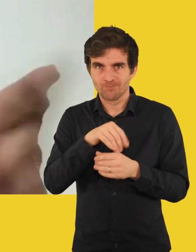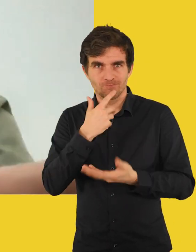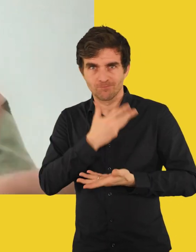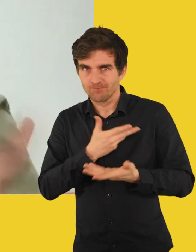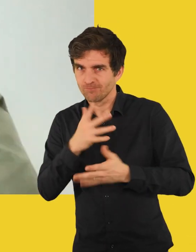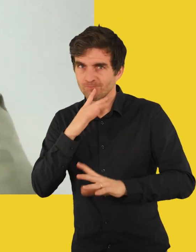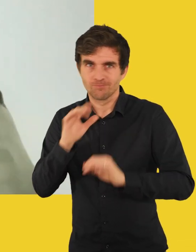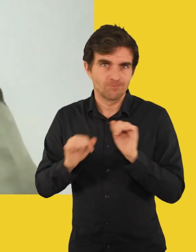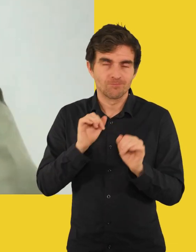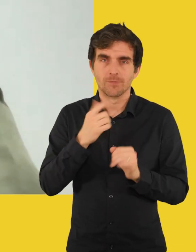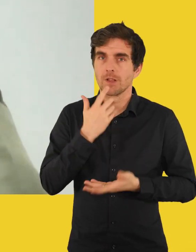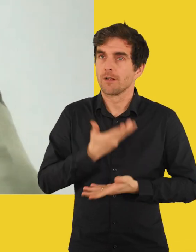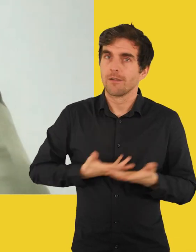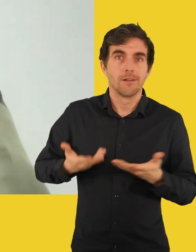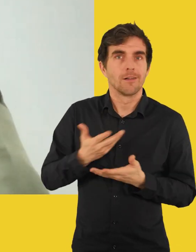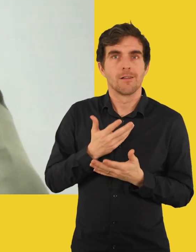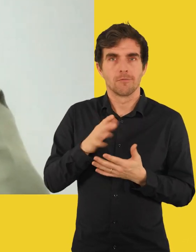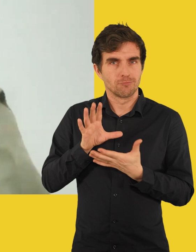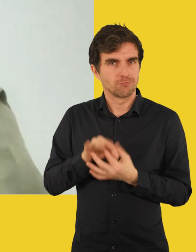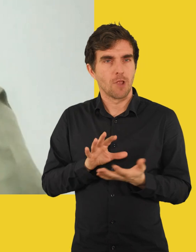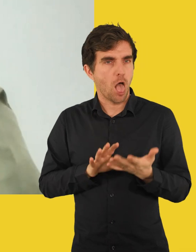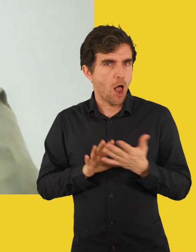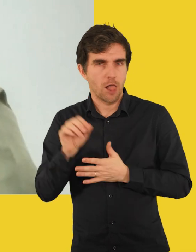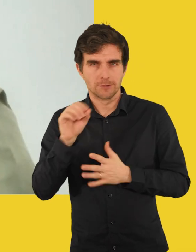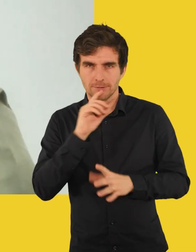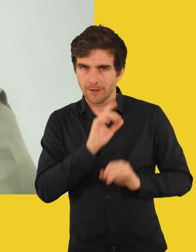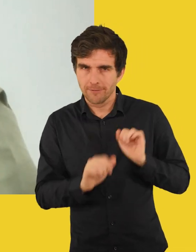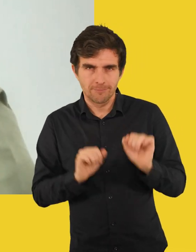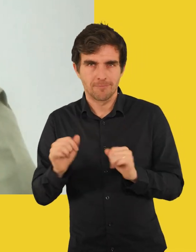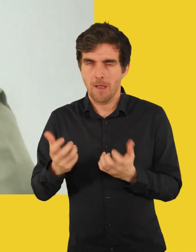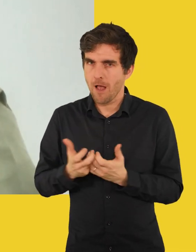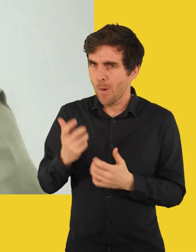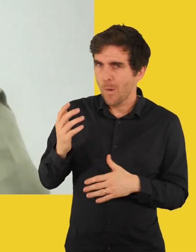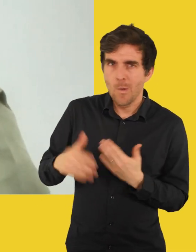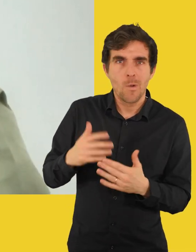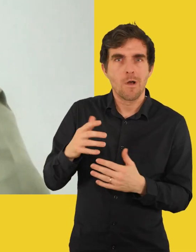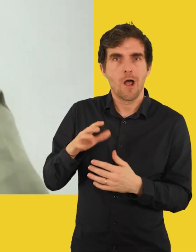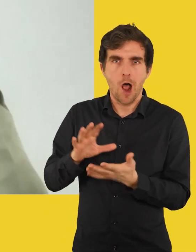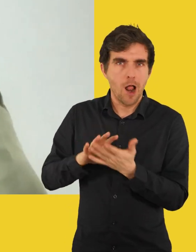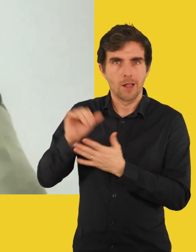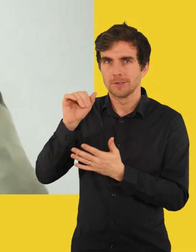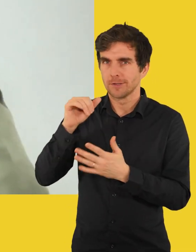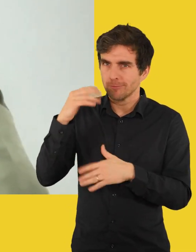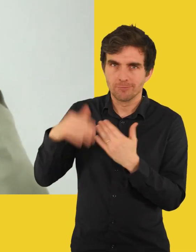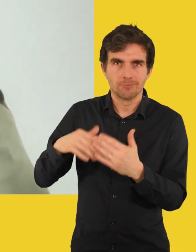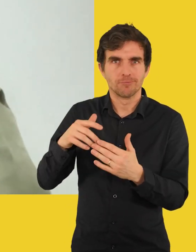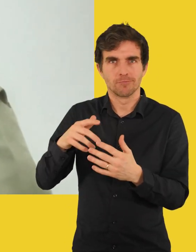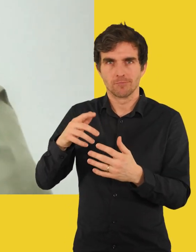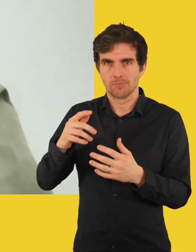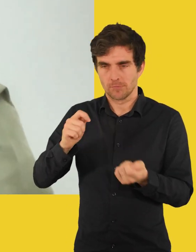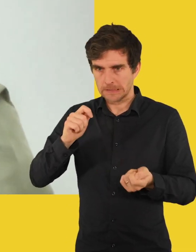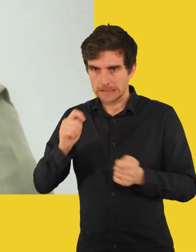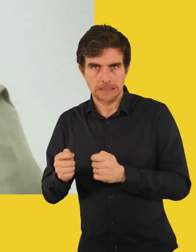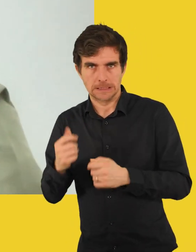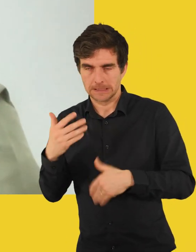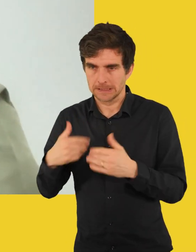I also had the opportunity to participate in a panel discussion on culture and how culture informs